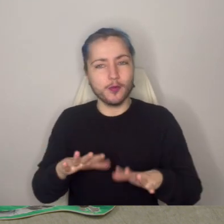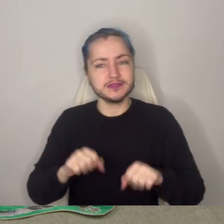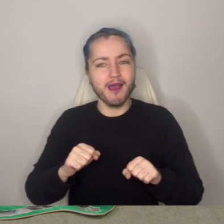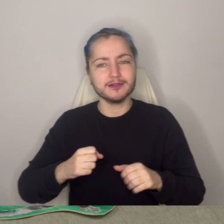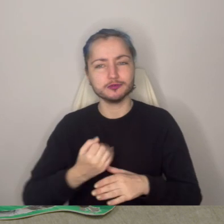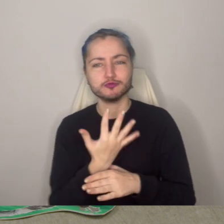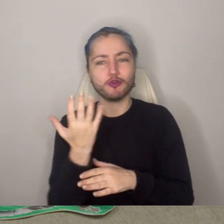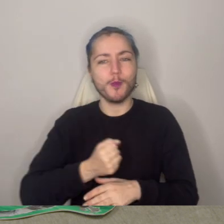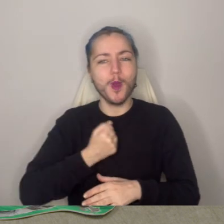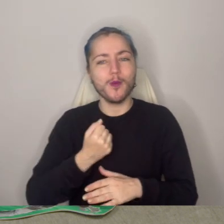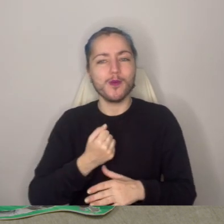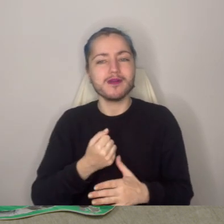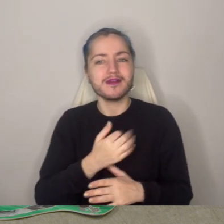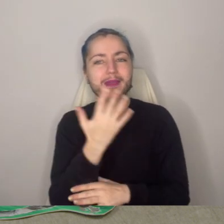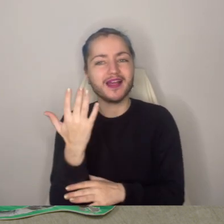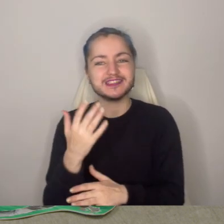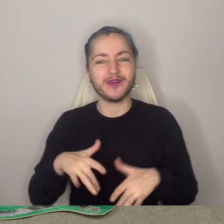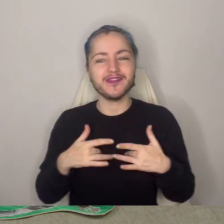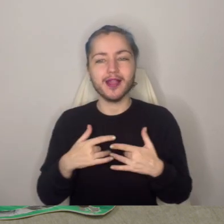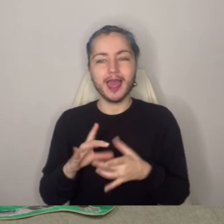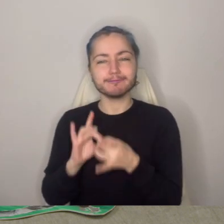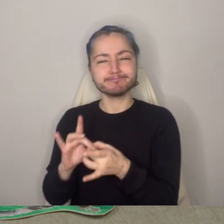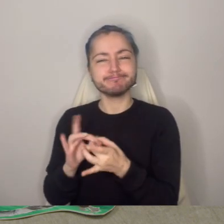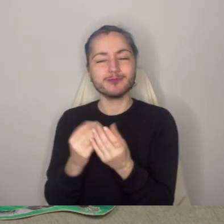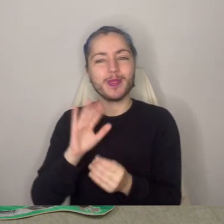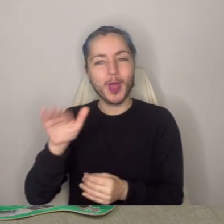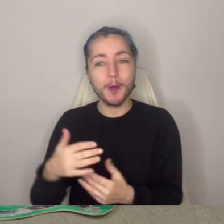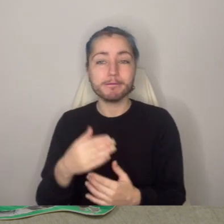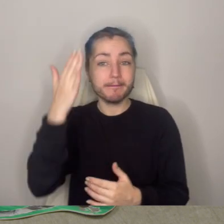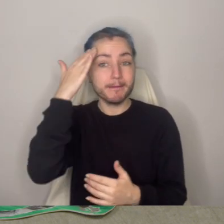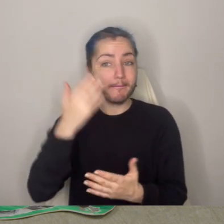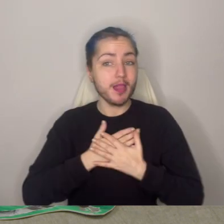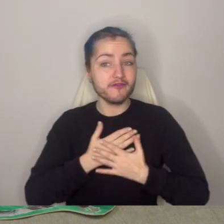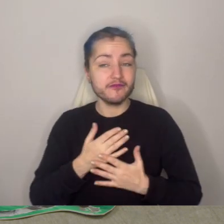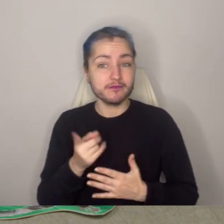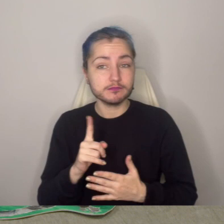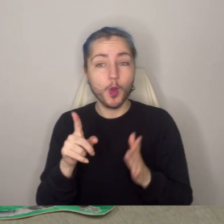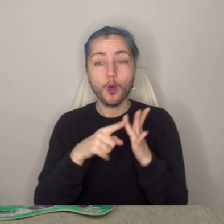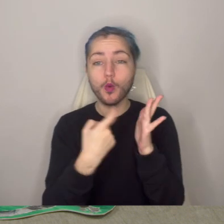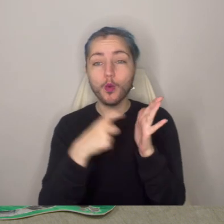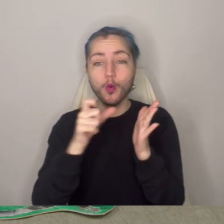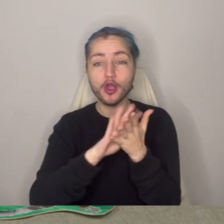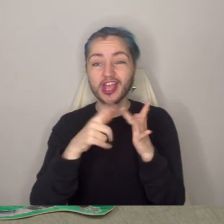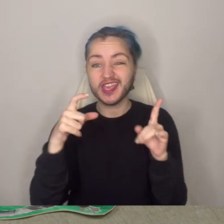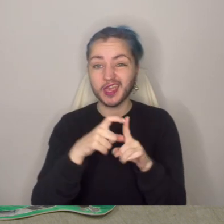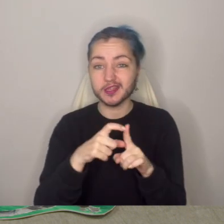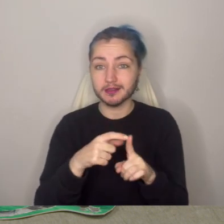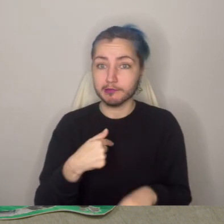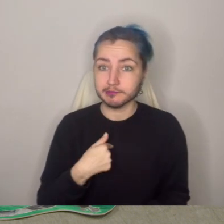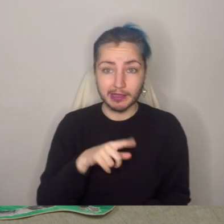close to home in a way. And she loves orchids, which I've never been able to keep an orchid